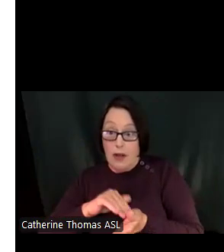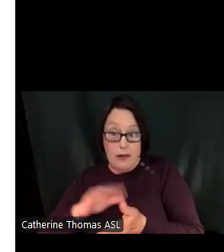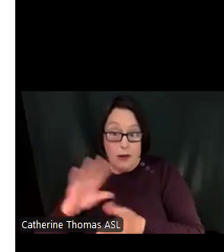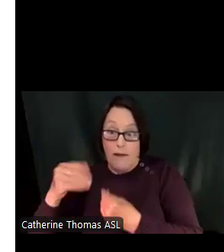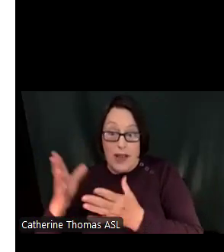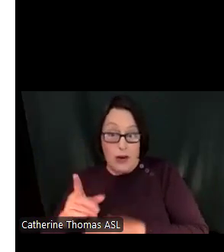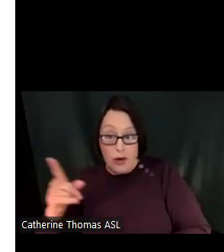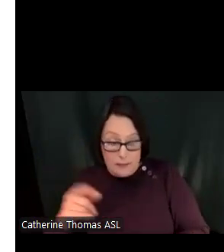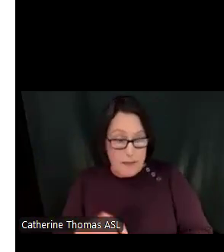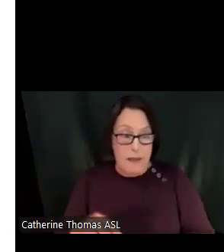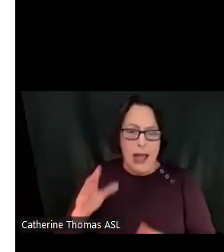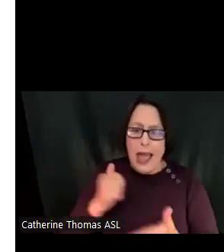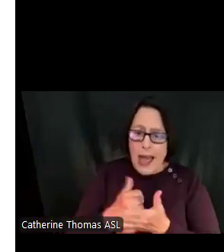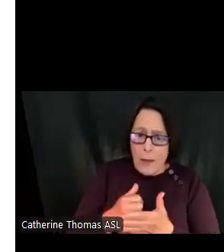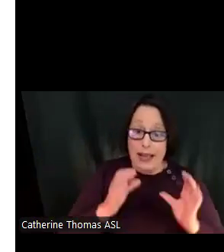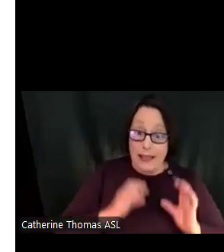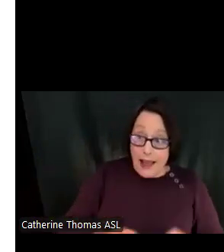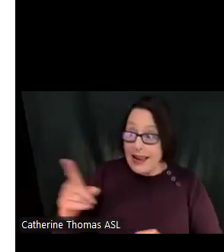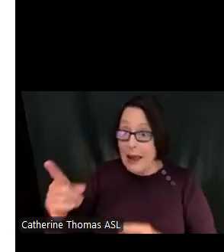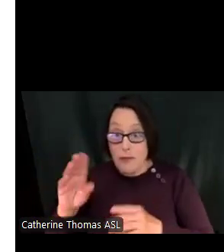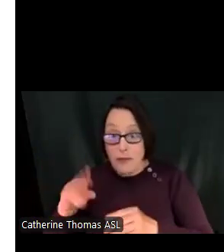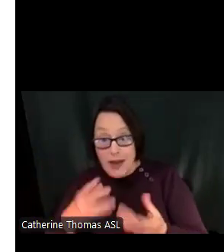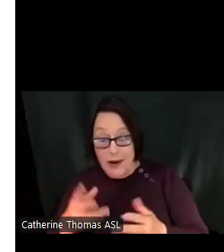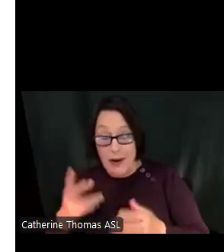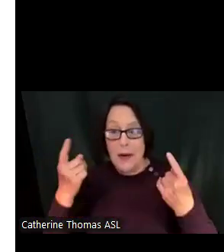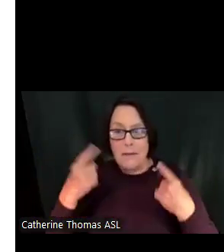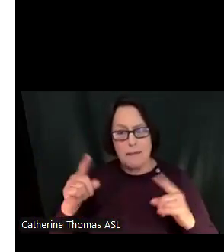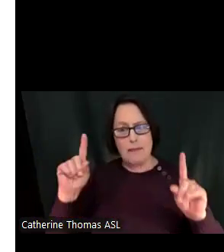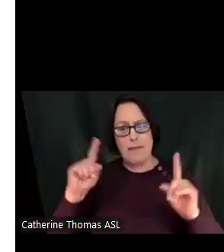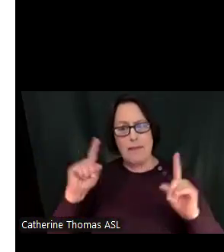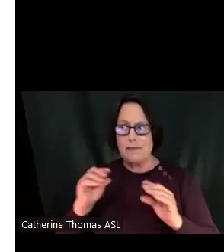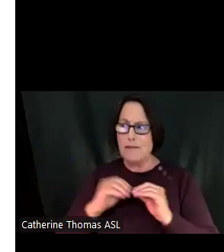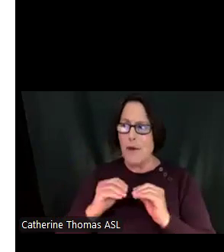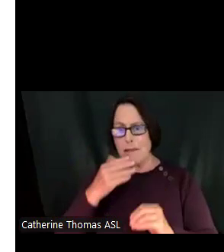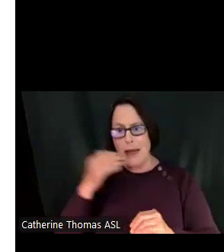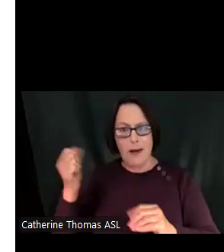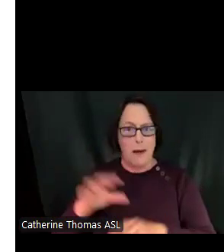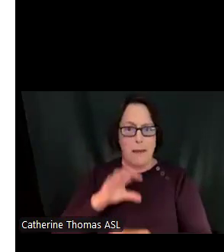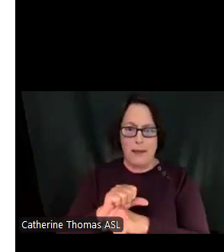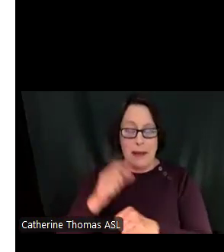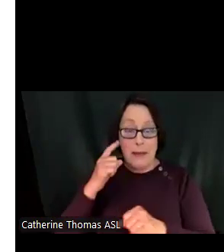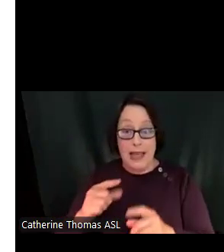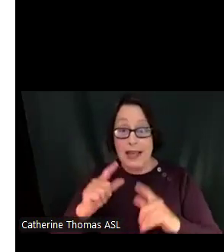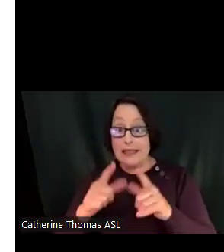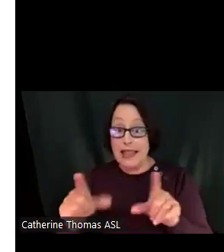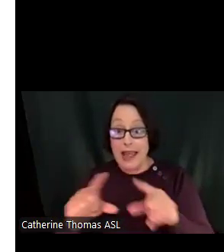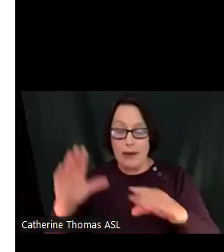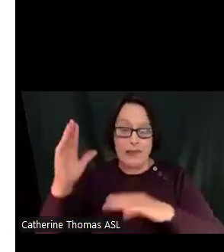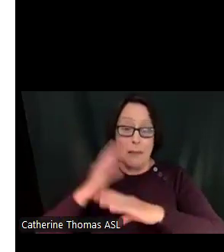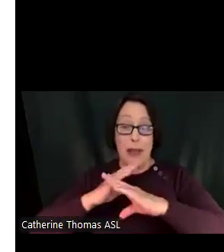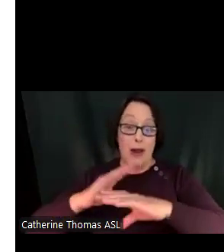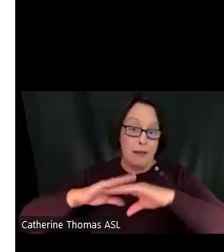the client and the provider to have more effective appointments by reducing language barriers, which leads to more equitable